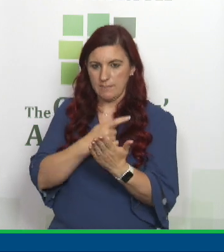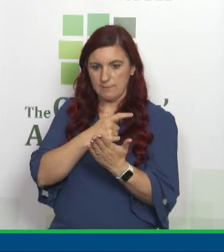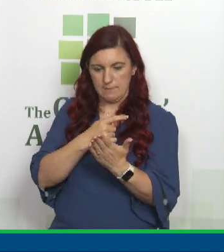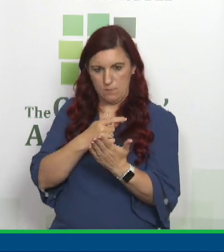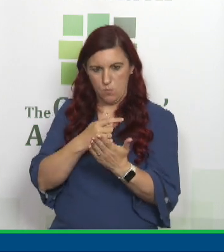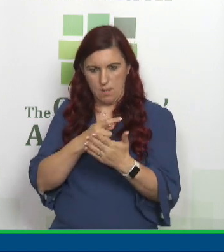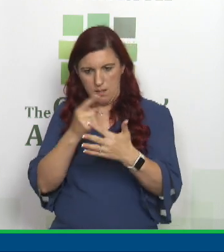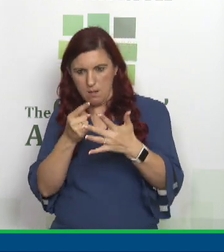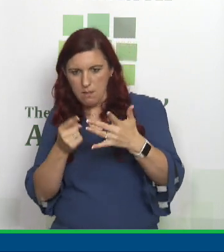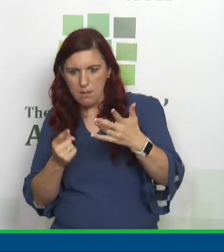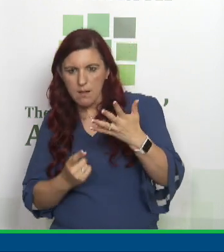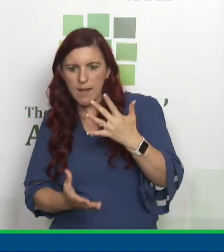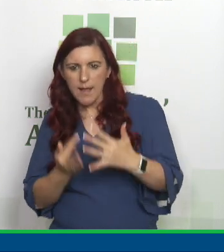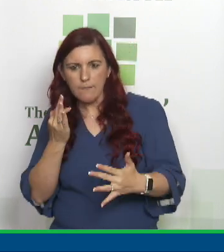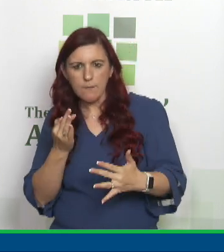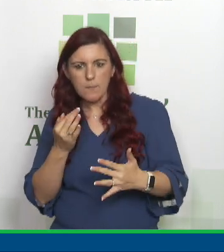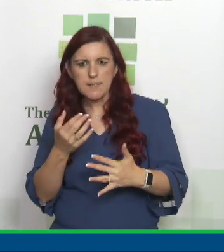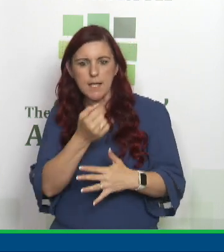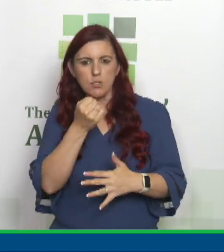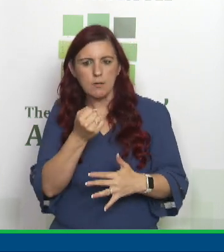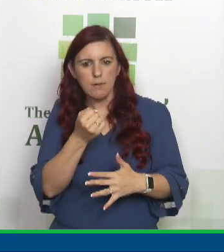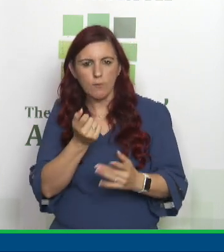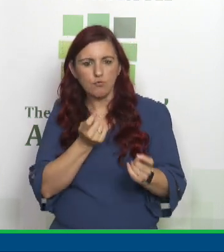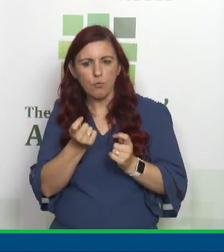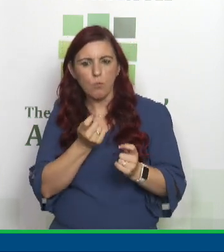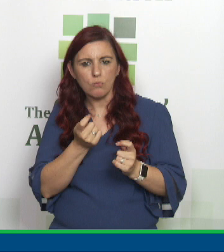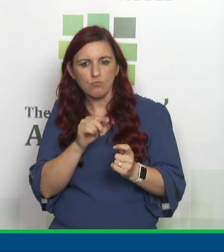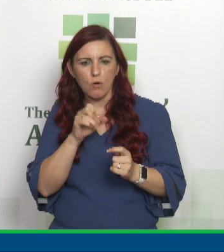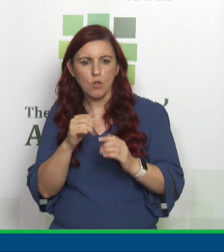for those who are found in possession of controlled drugs in these circumstances.